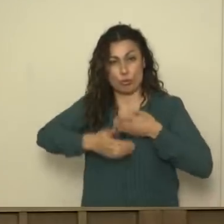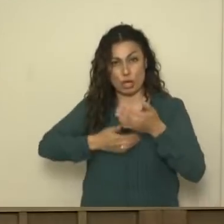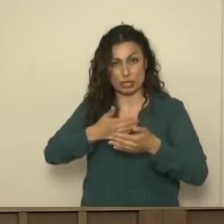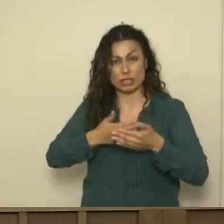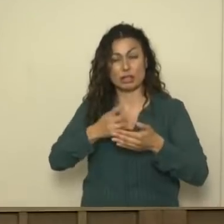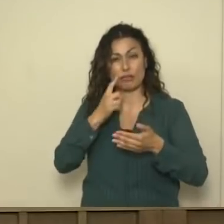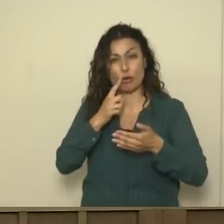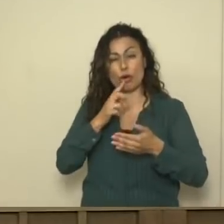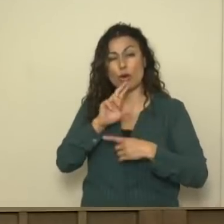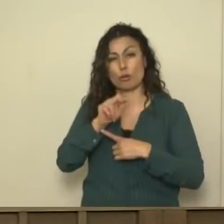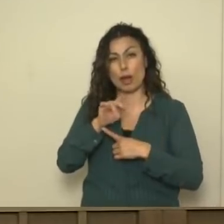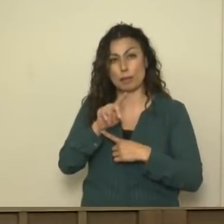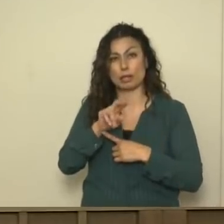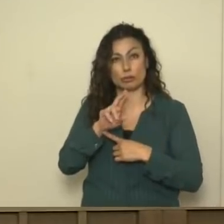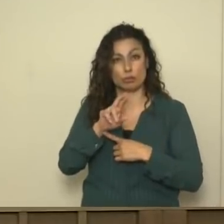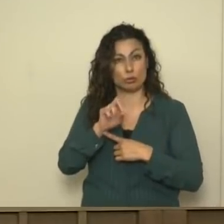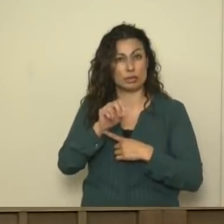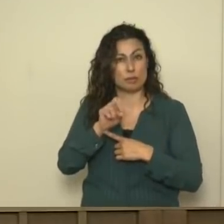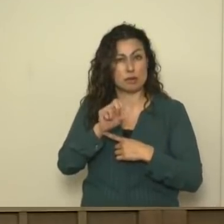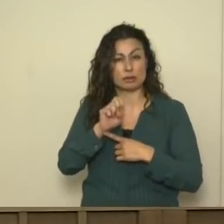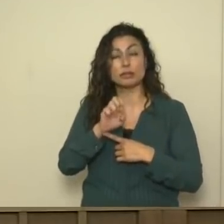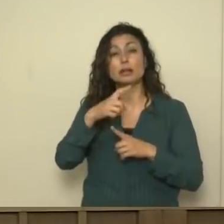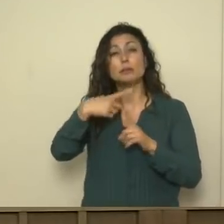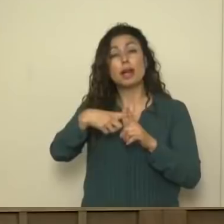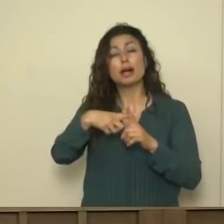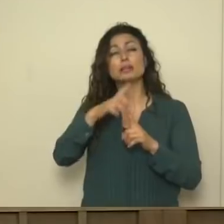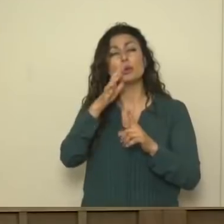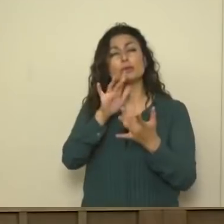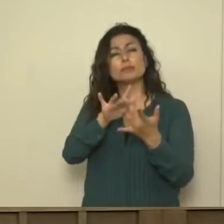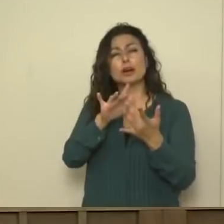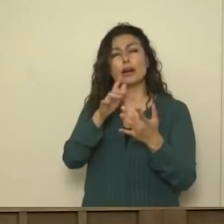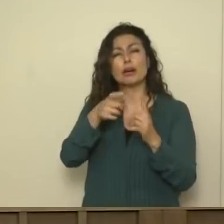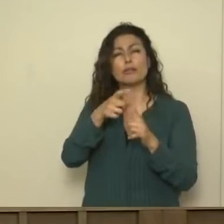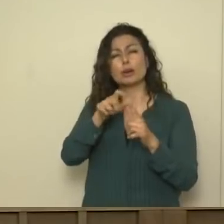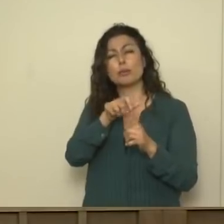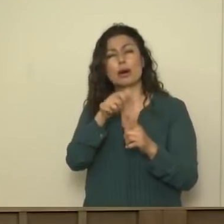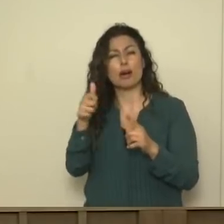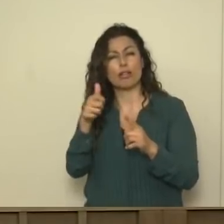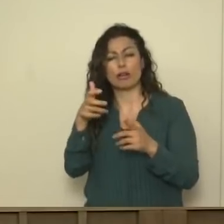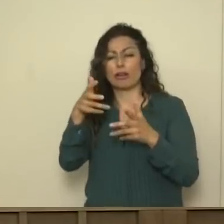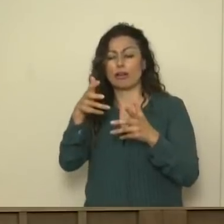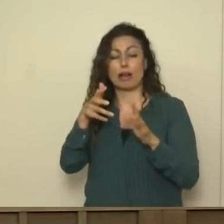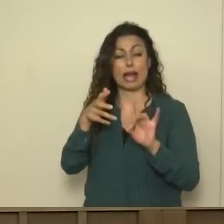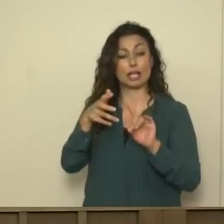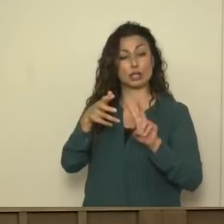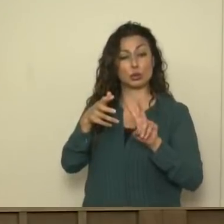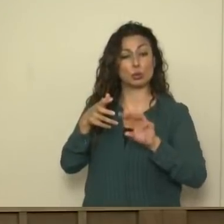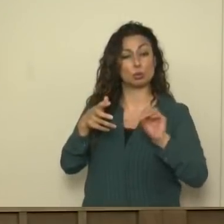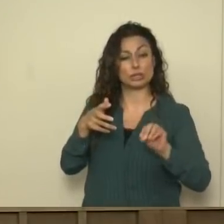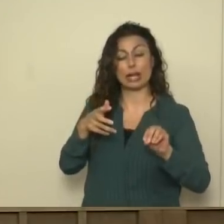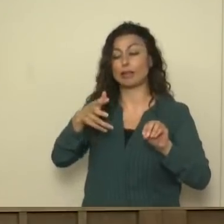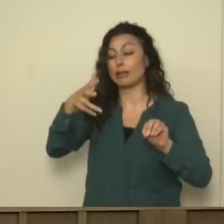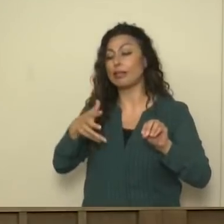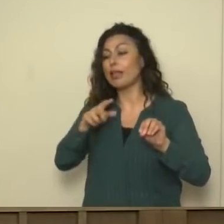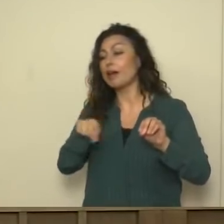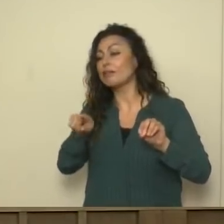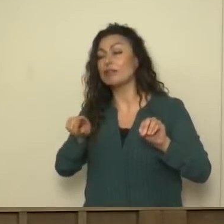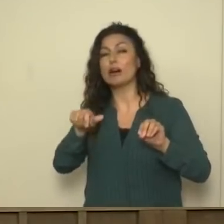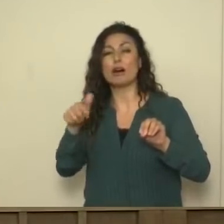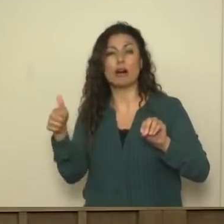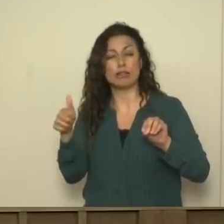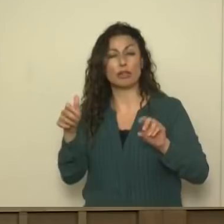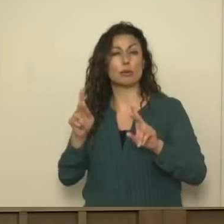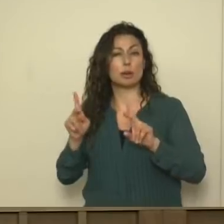to you. You may also get contacted, I should say, for the balance of the 82%. So the remainder of those